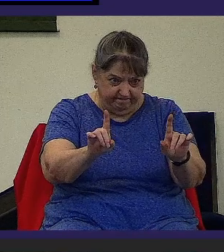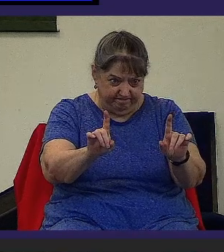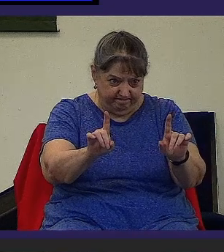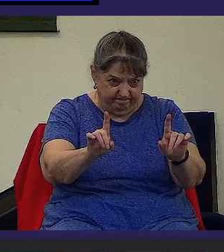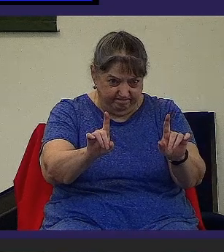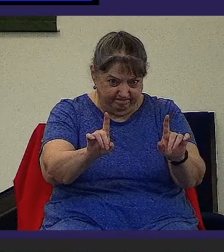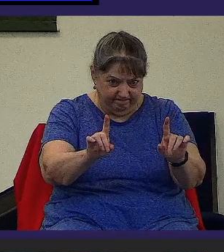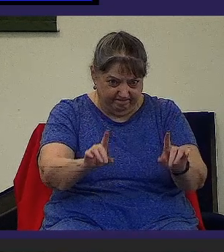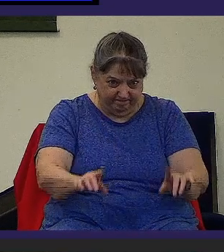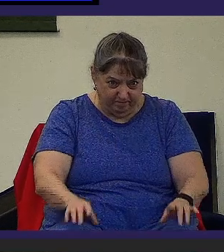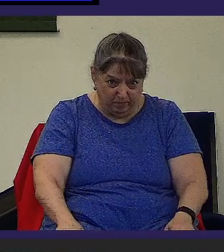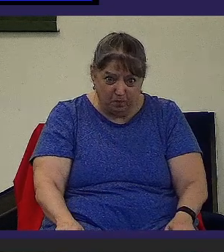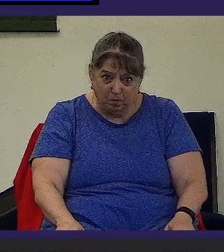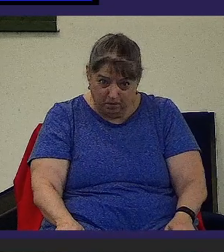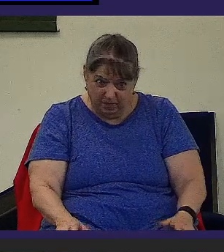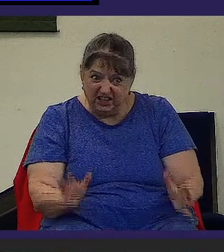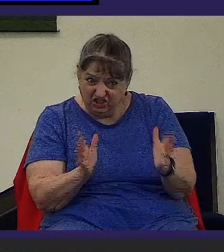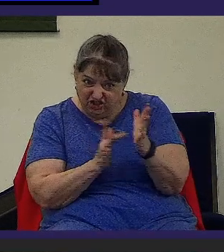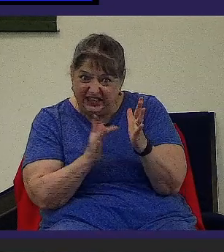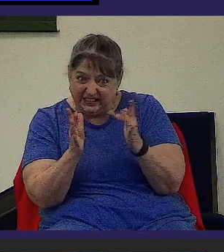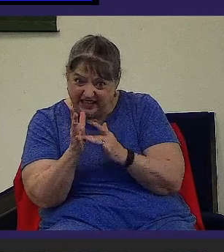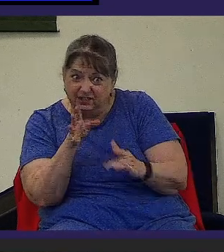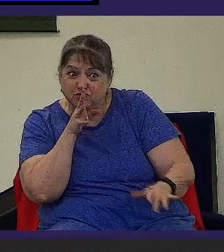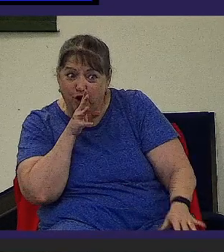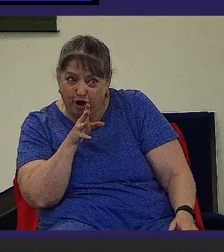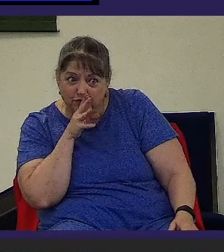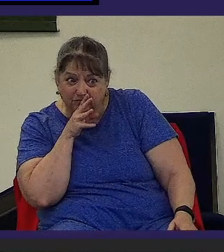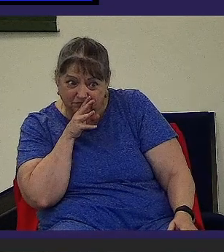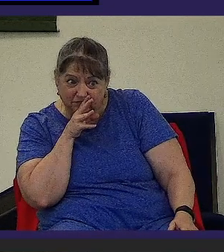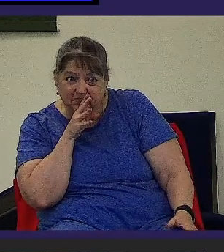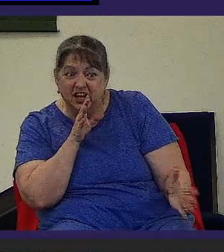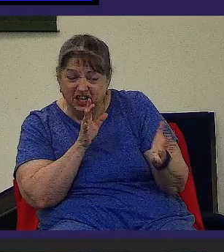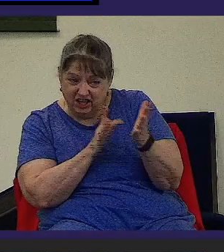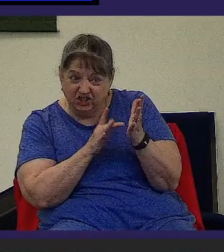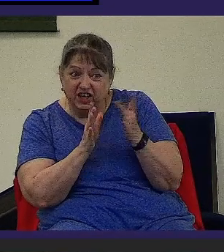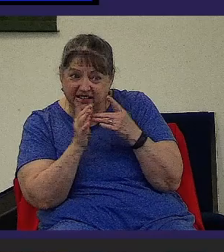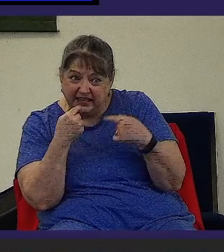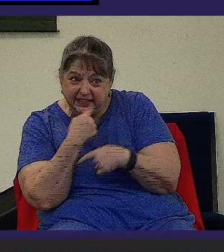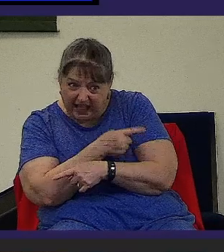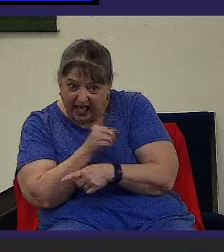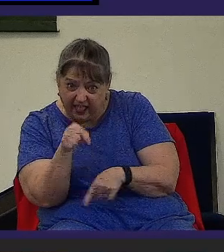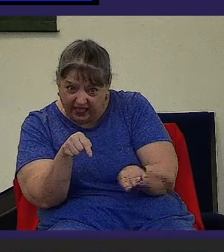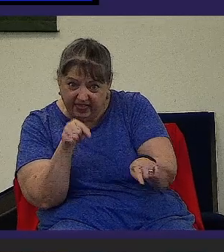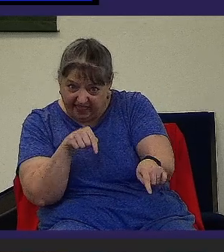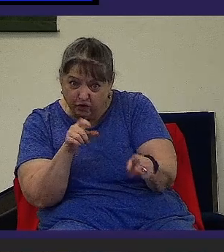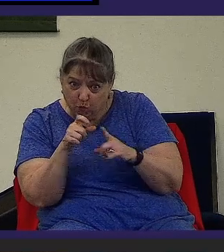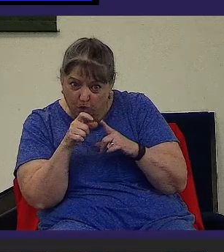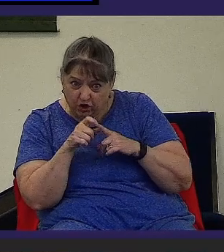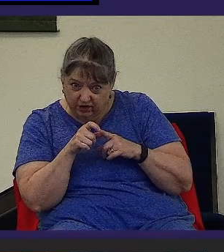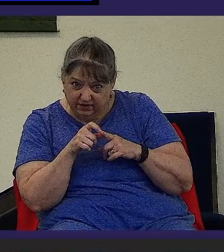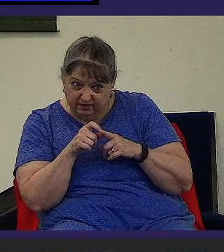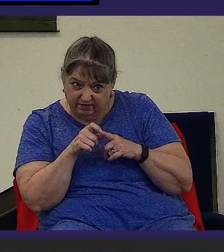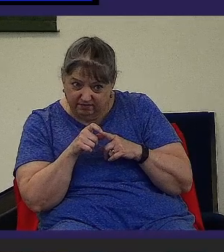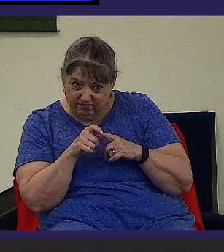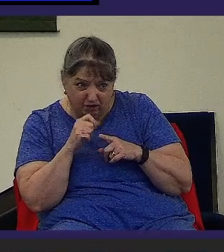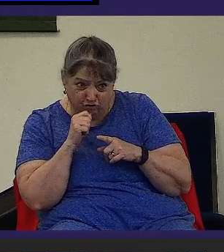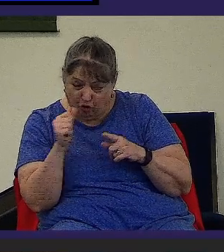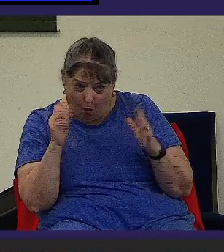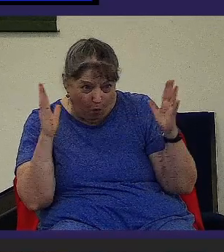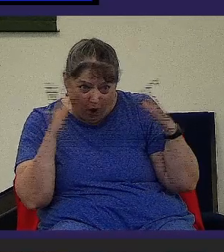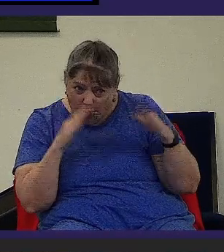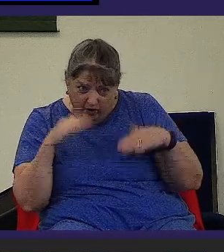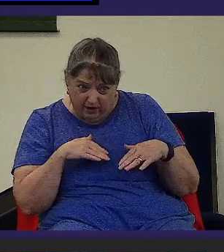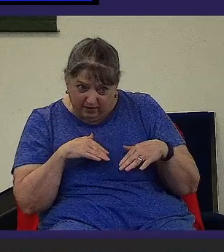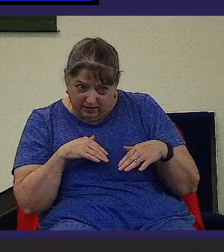amen and of course jesus is the one saying that perhaps some of us have memorized this verse it is a very very powerful verse and what jesus is saying